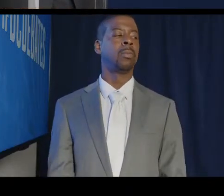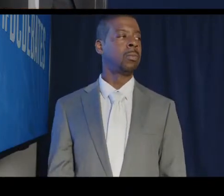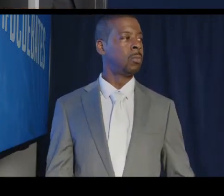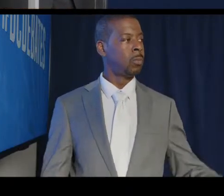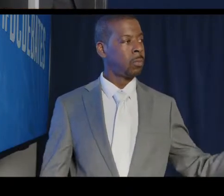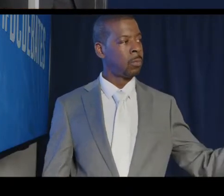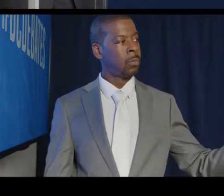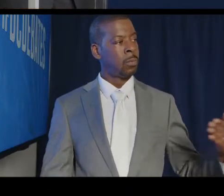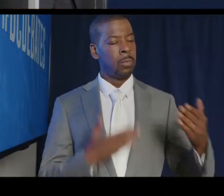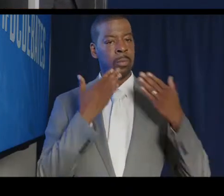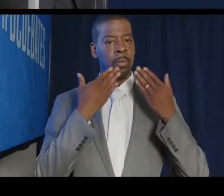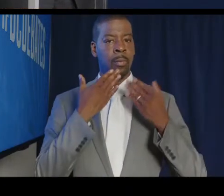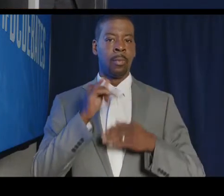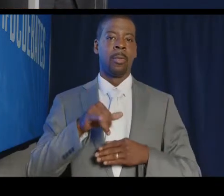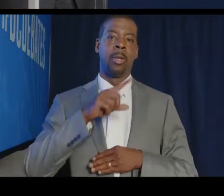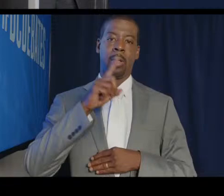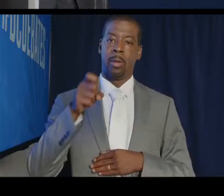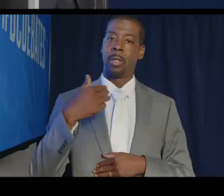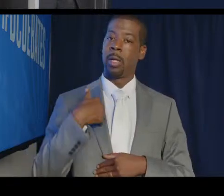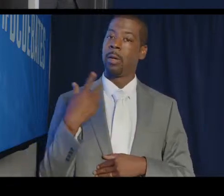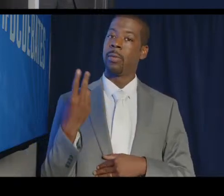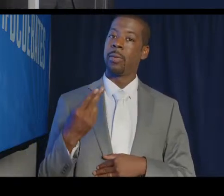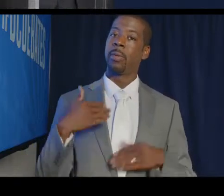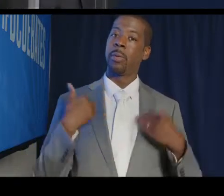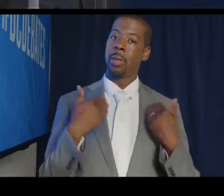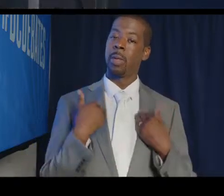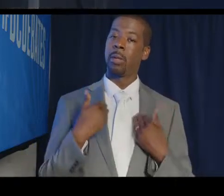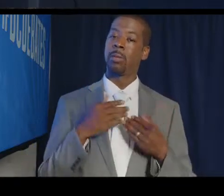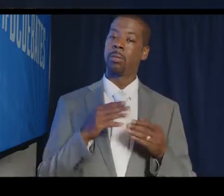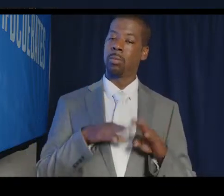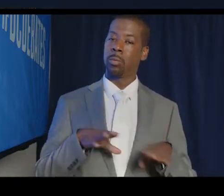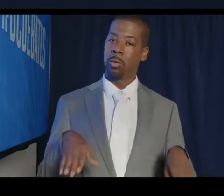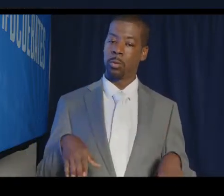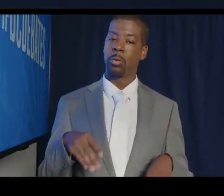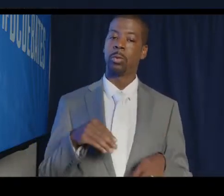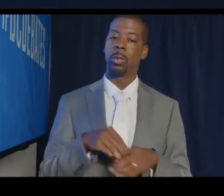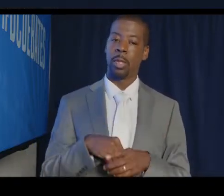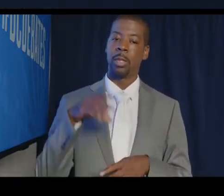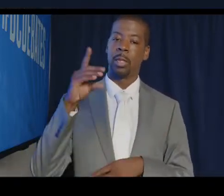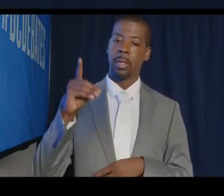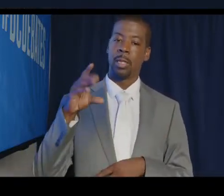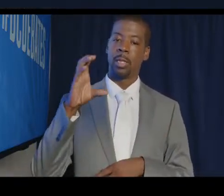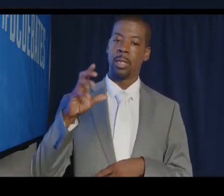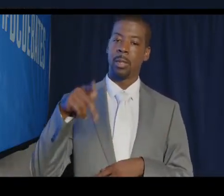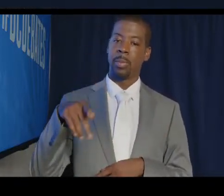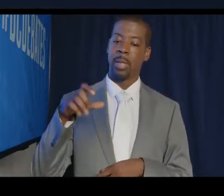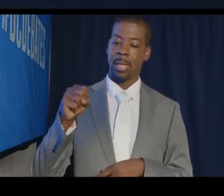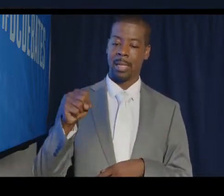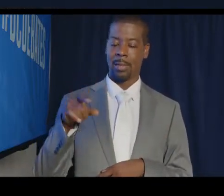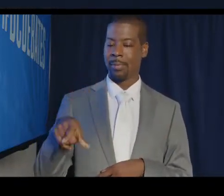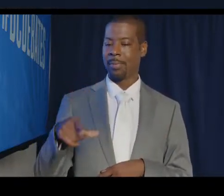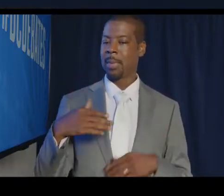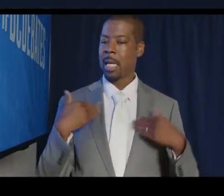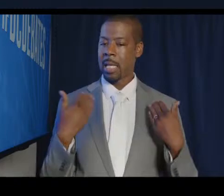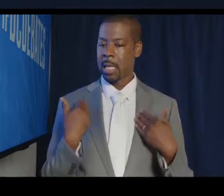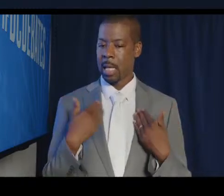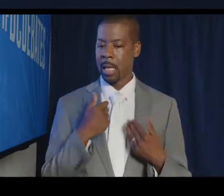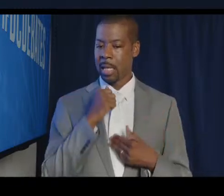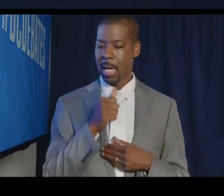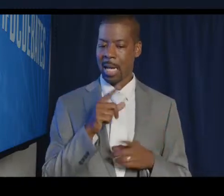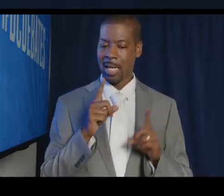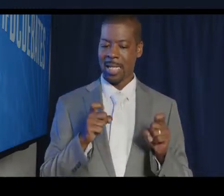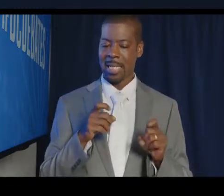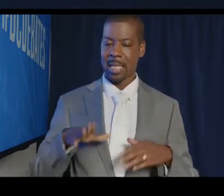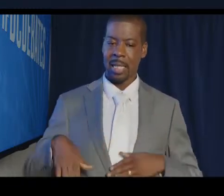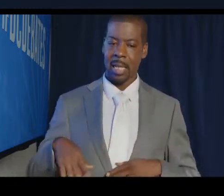for that question. I have two young kids who are in DC public schools now. They're not at the testing level, but I certainly saw the impacts